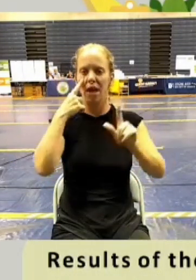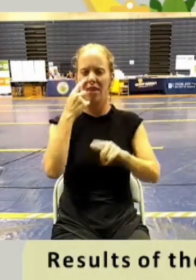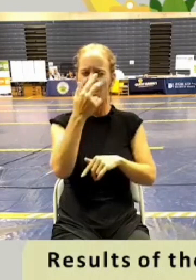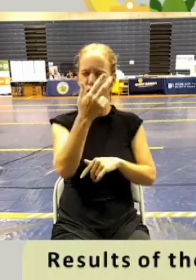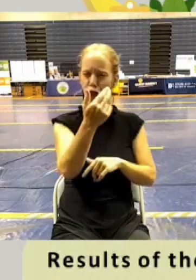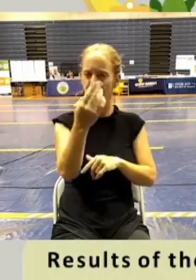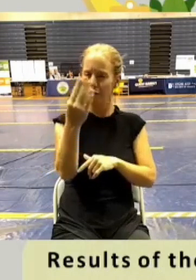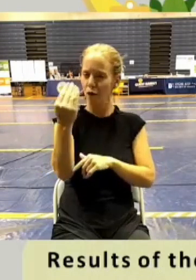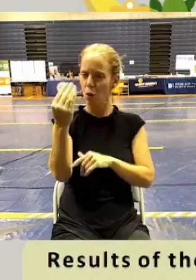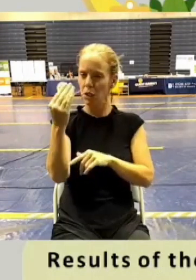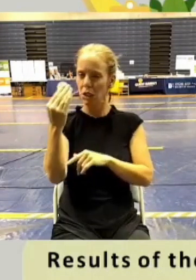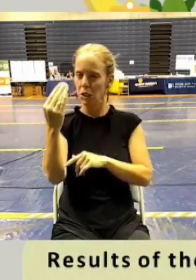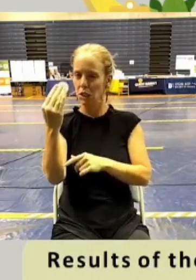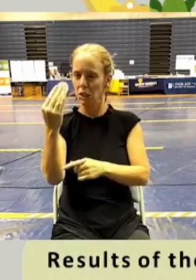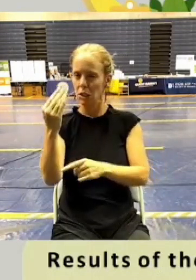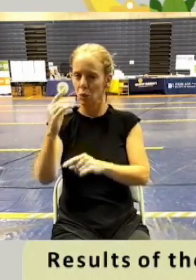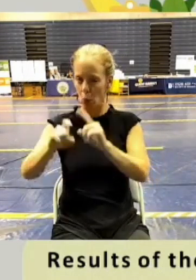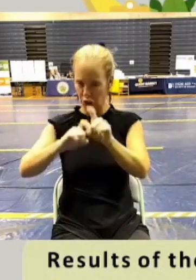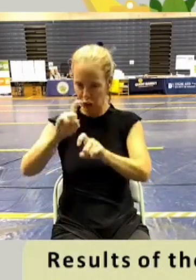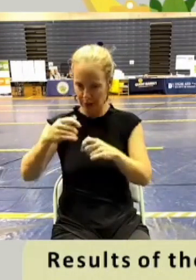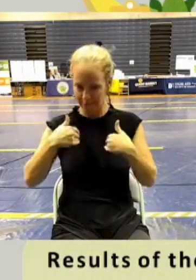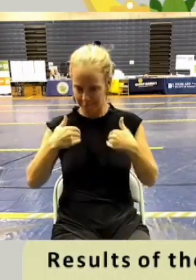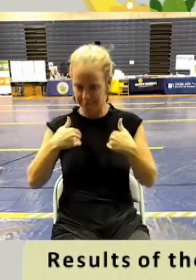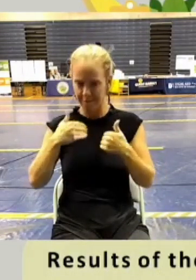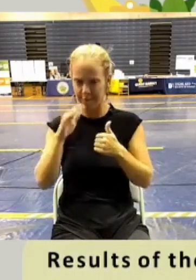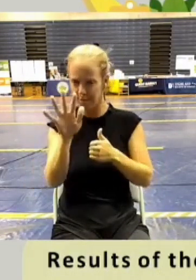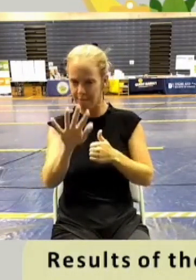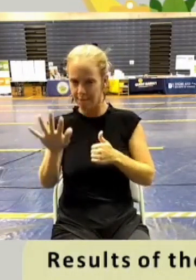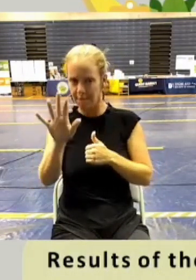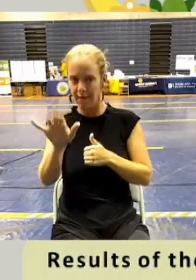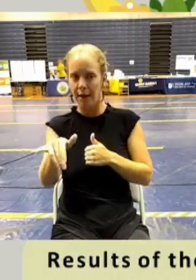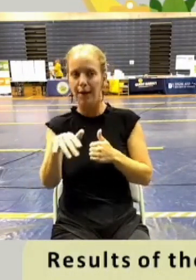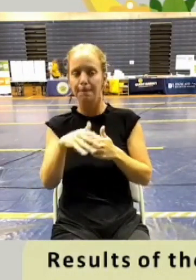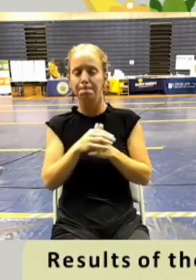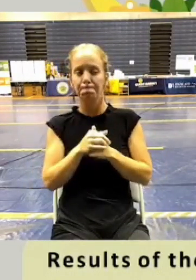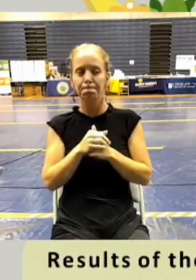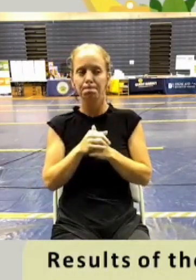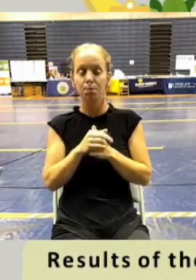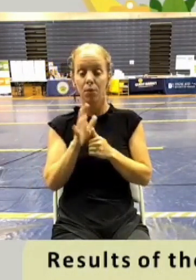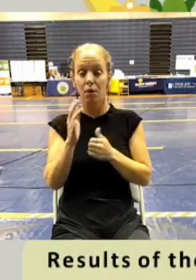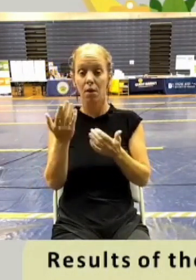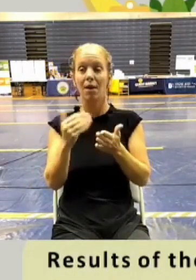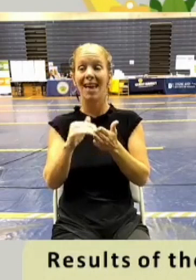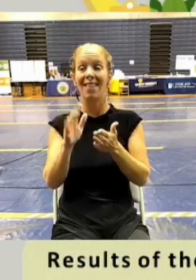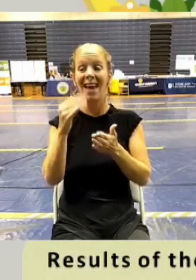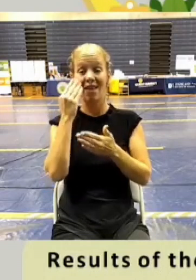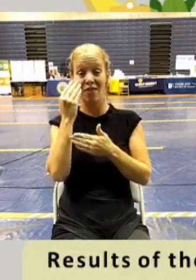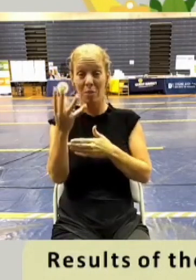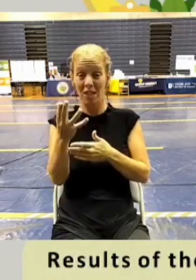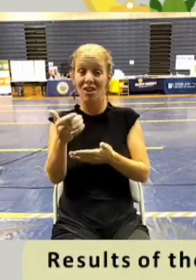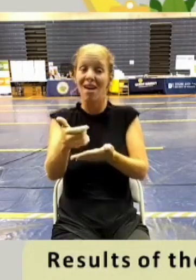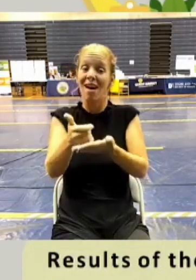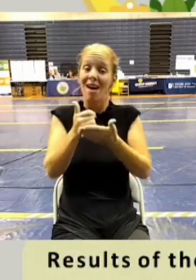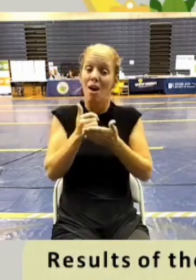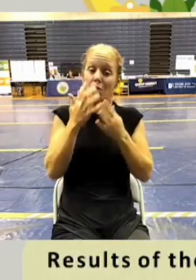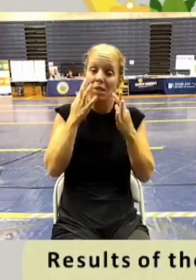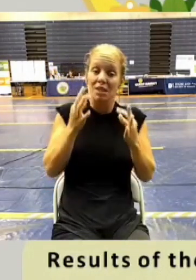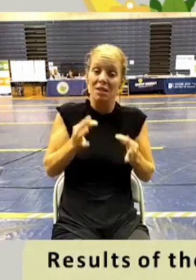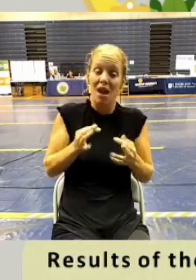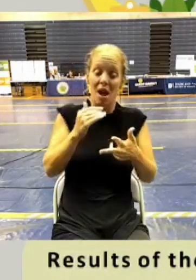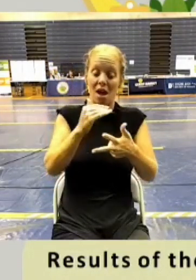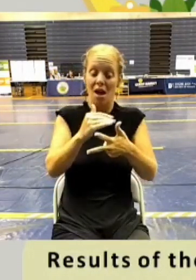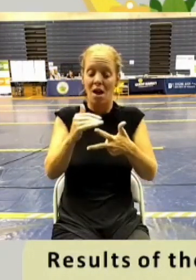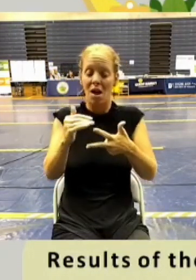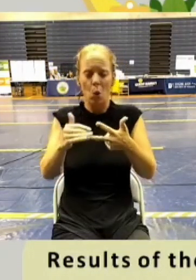14 questions, roughly around there. Again, this information is gonna help us decide where the